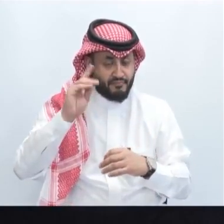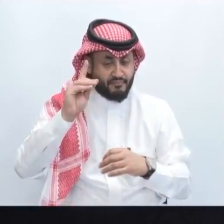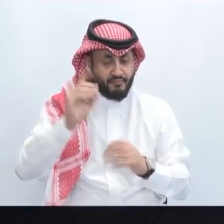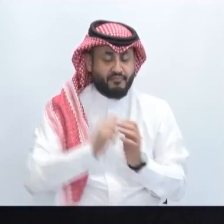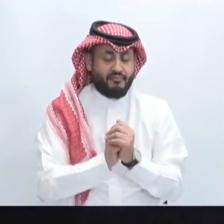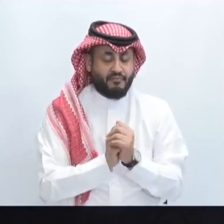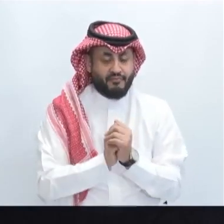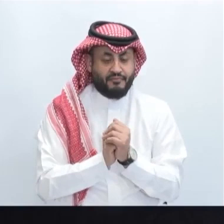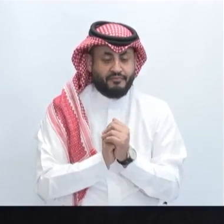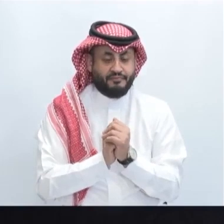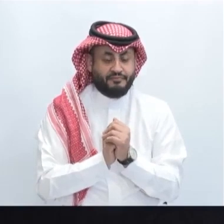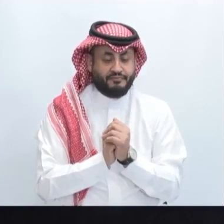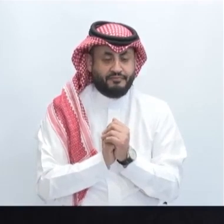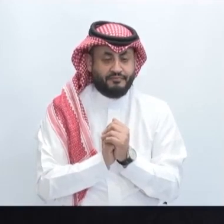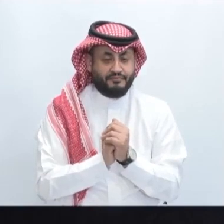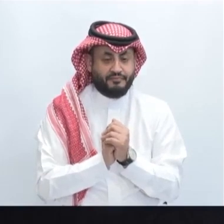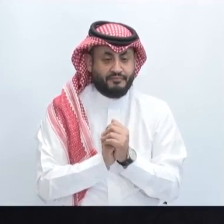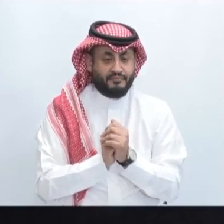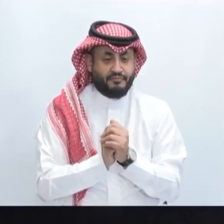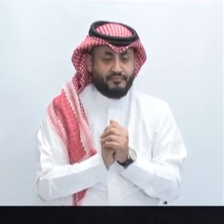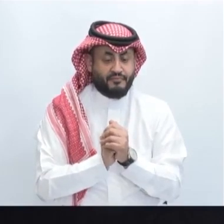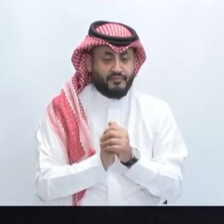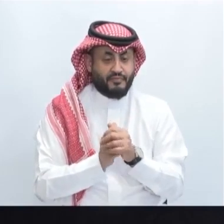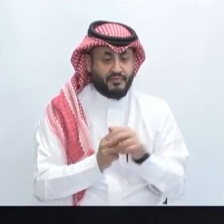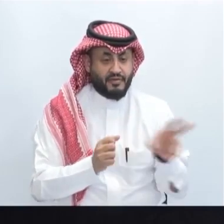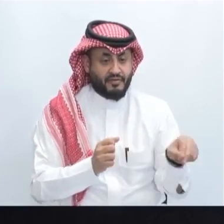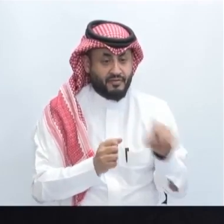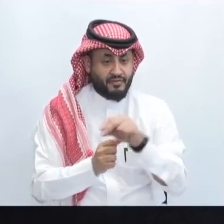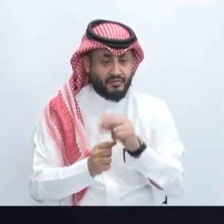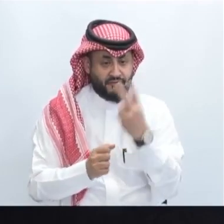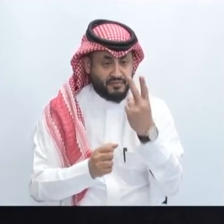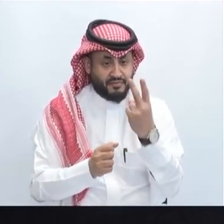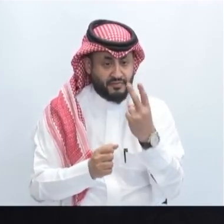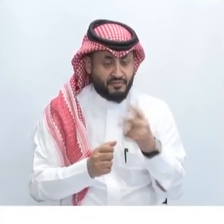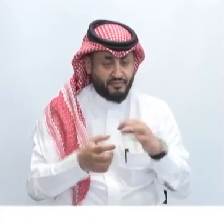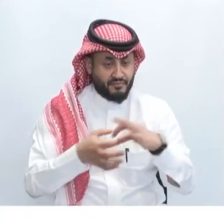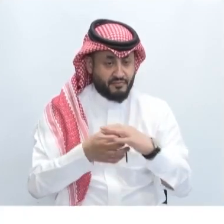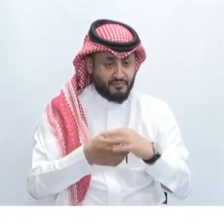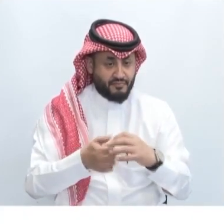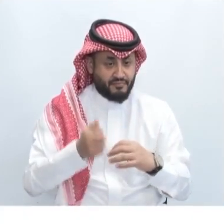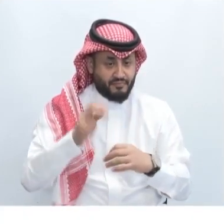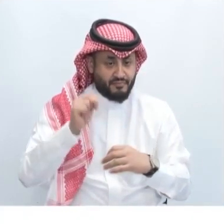I have cookies and I have milk.